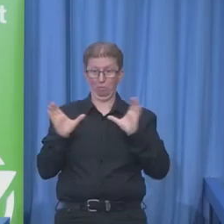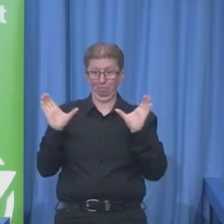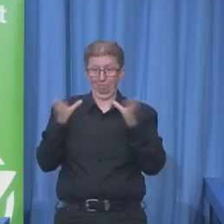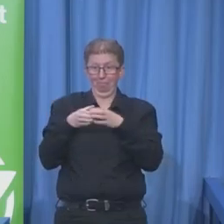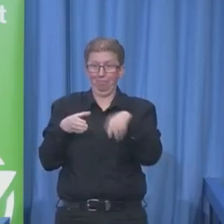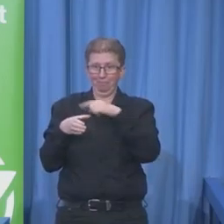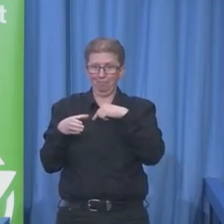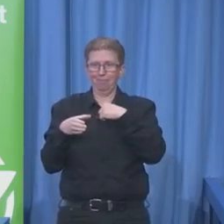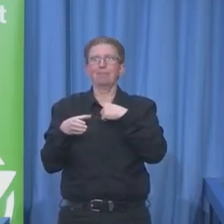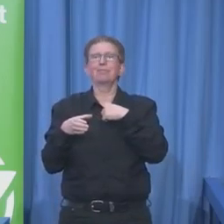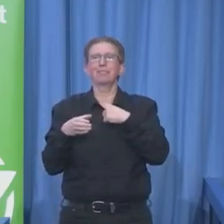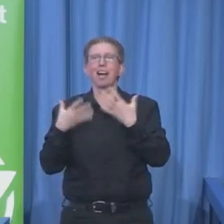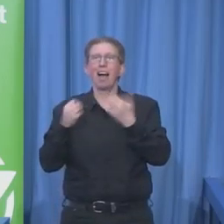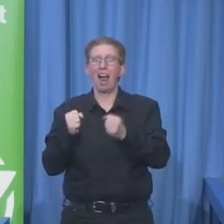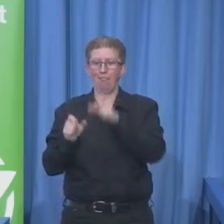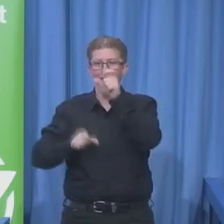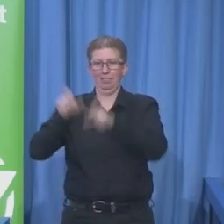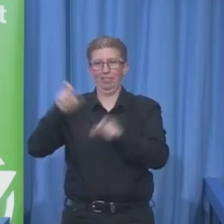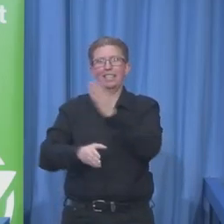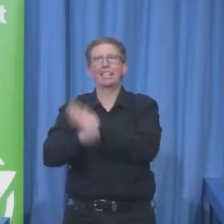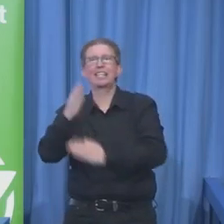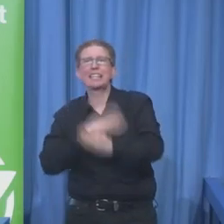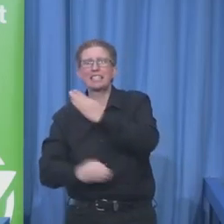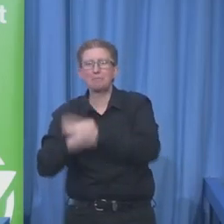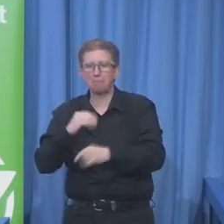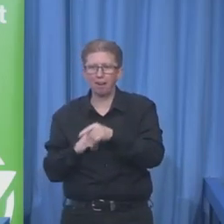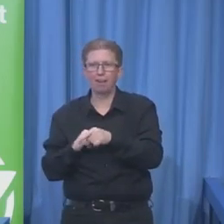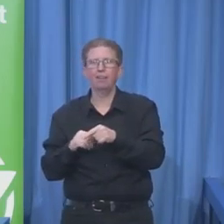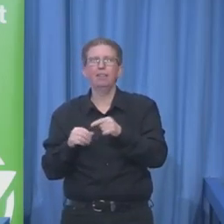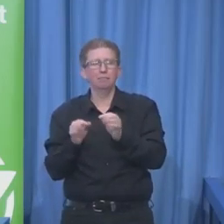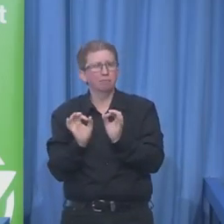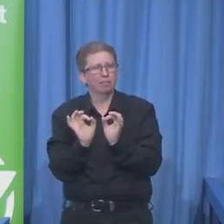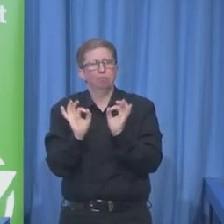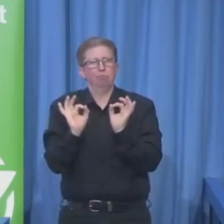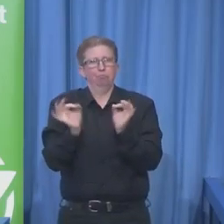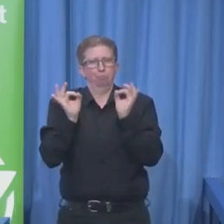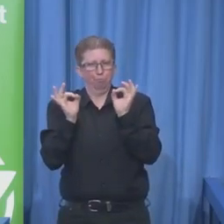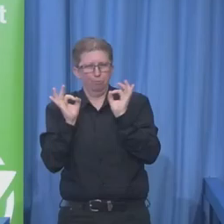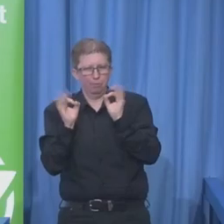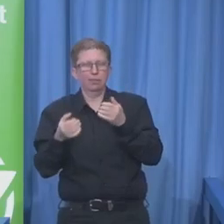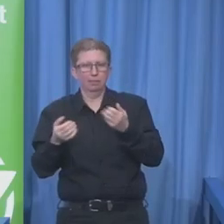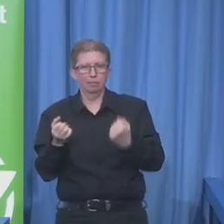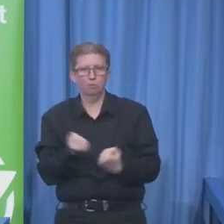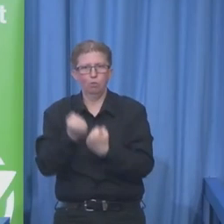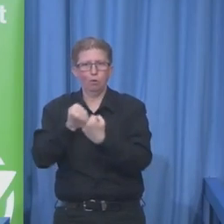opportunity of professional integration with professional assistance.